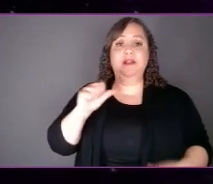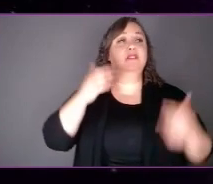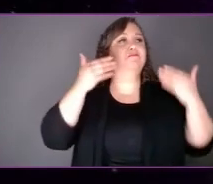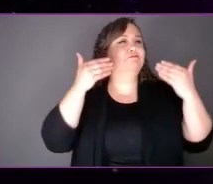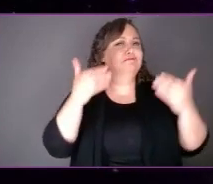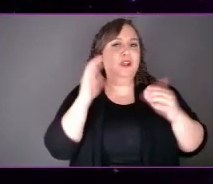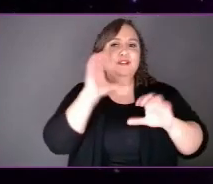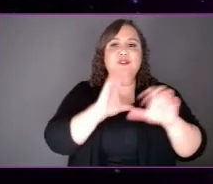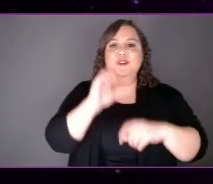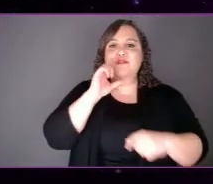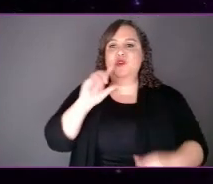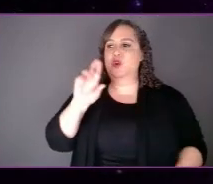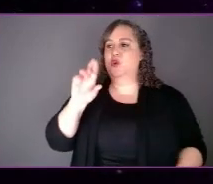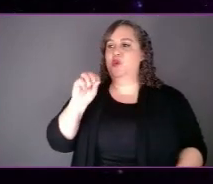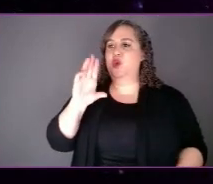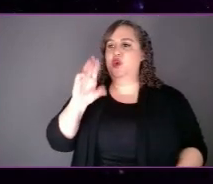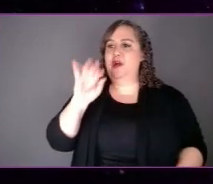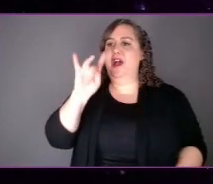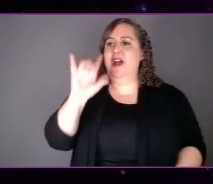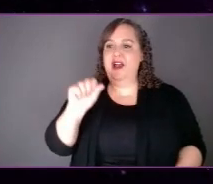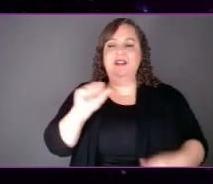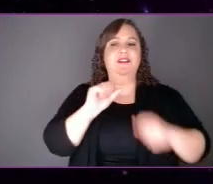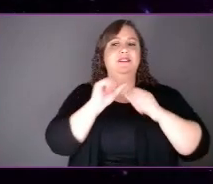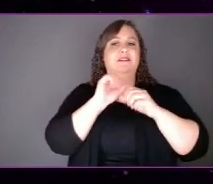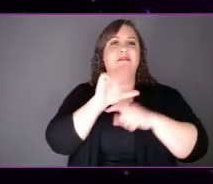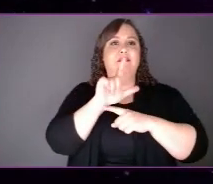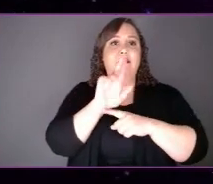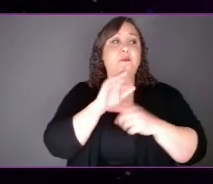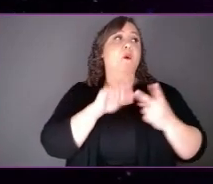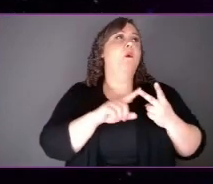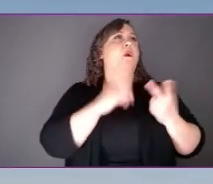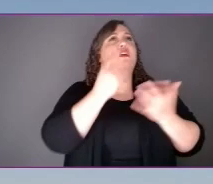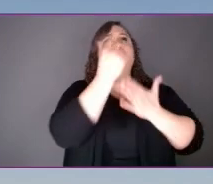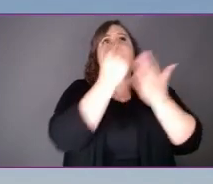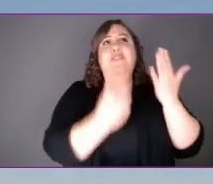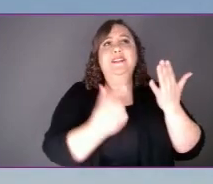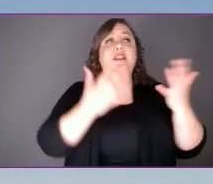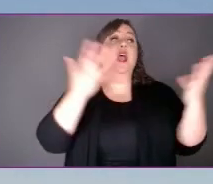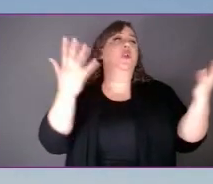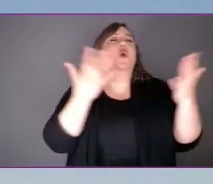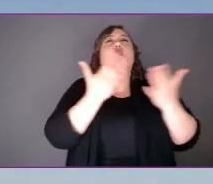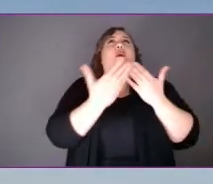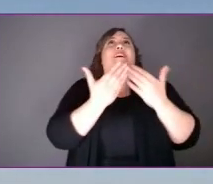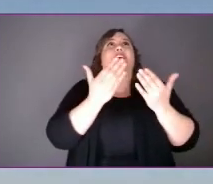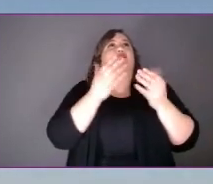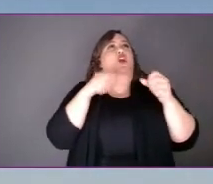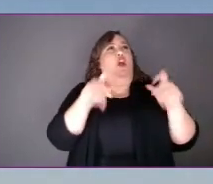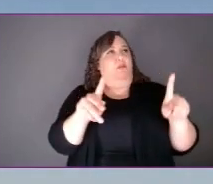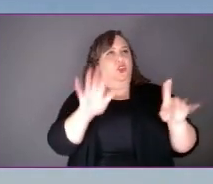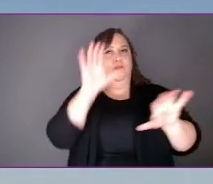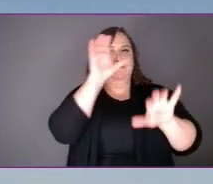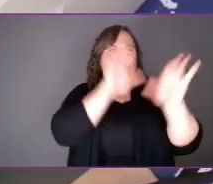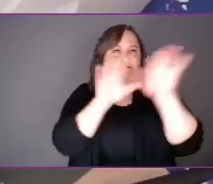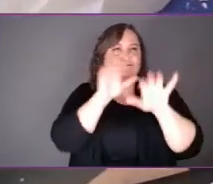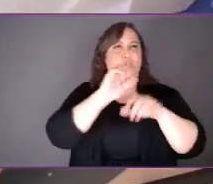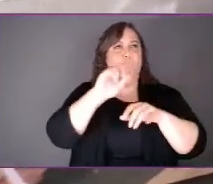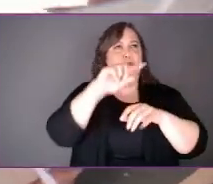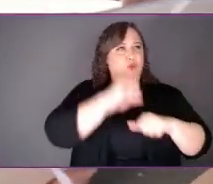in graphic design and things like that, look for opportunities wherever you're at to go and grow those skill